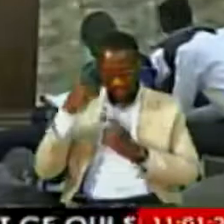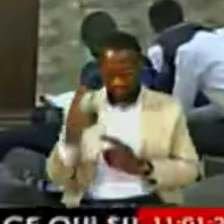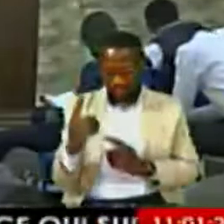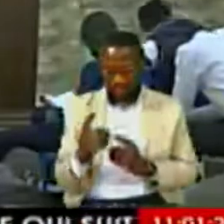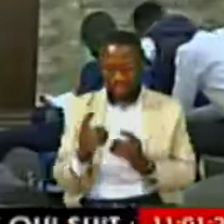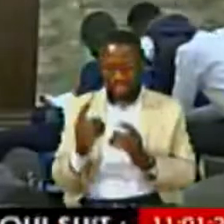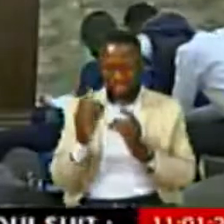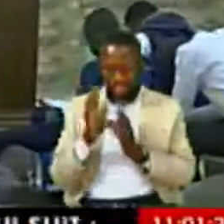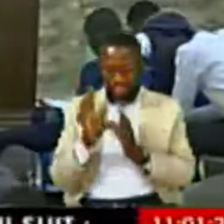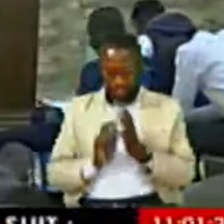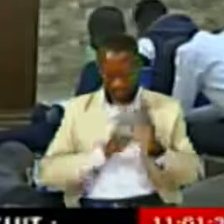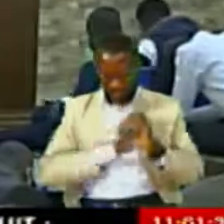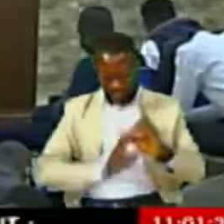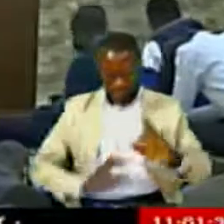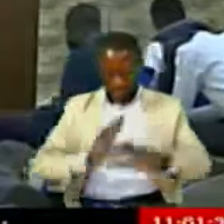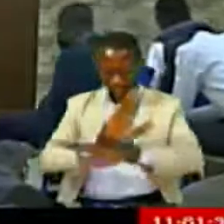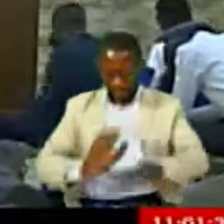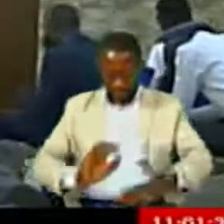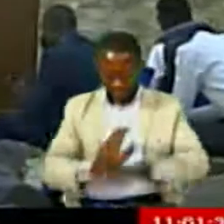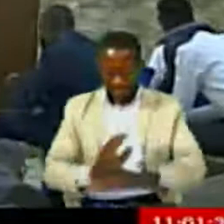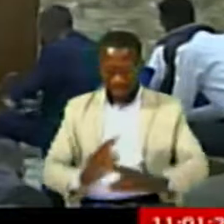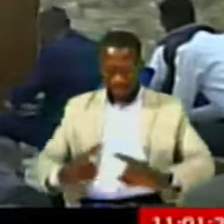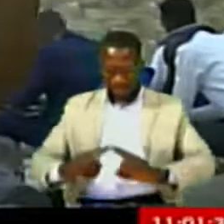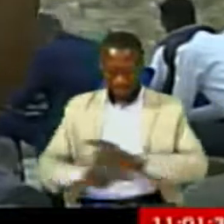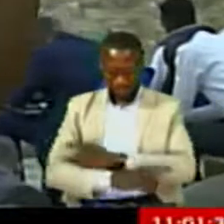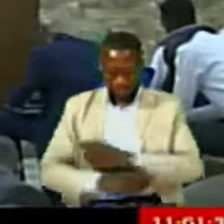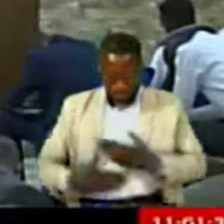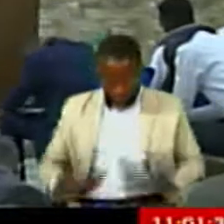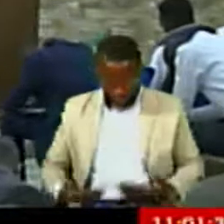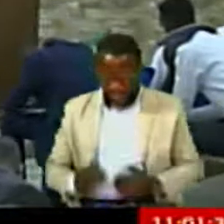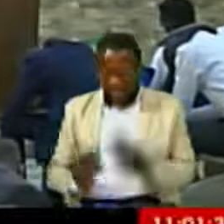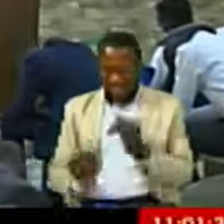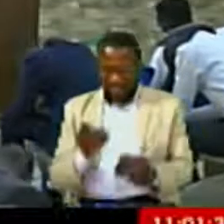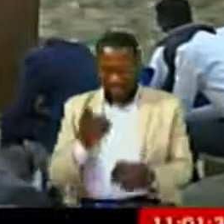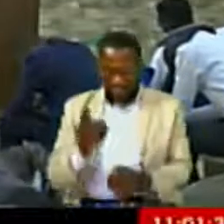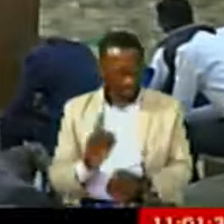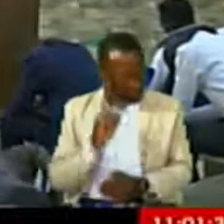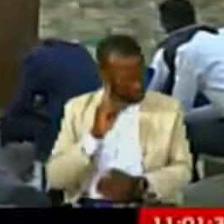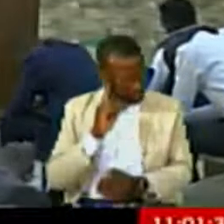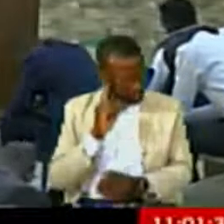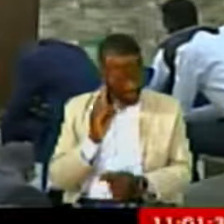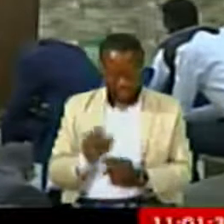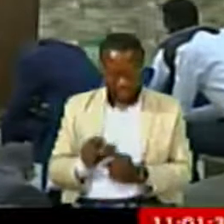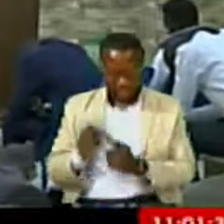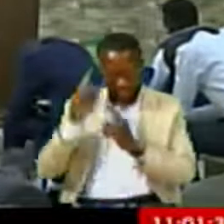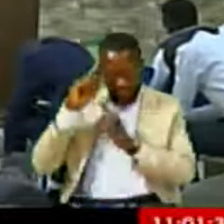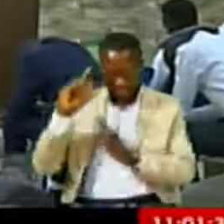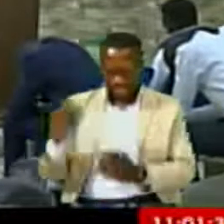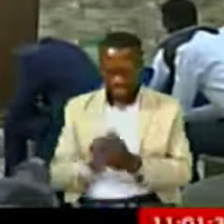calling you. Aujourd'hui, today, sa parole, if you hear his word,